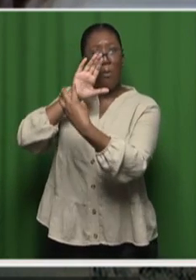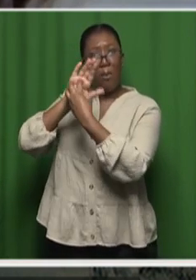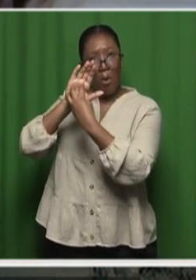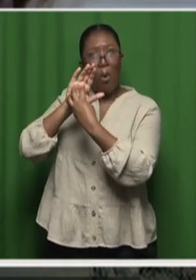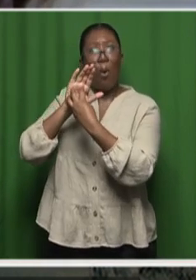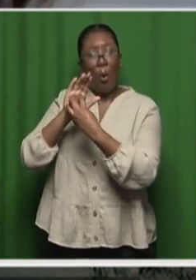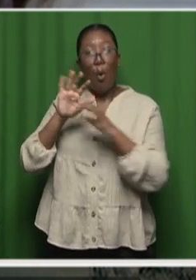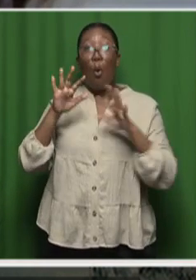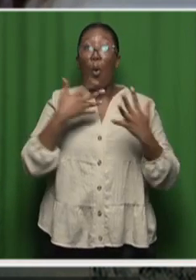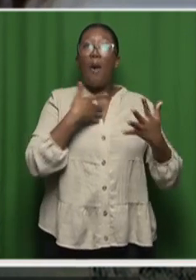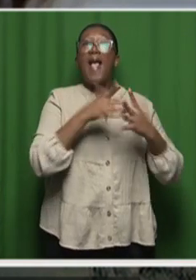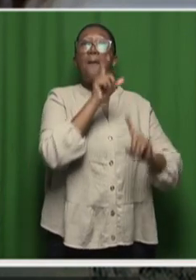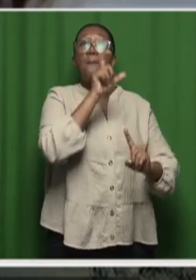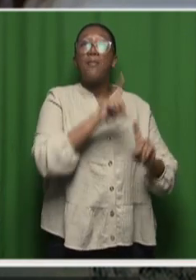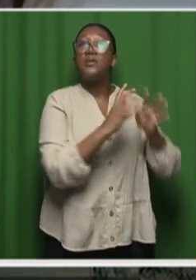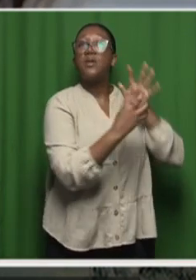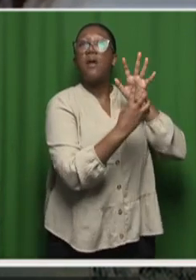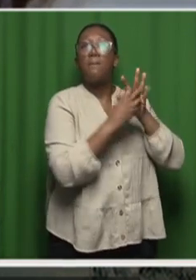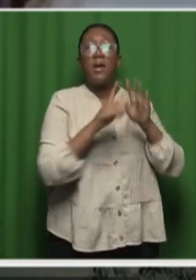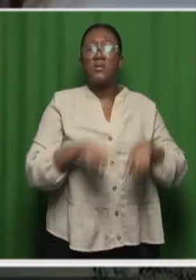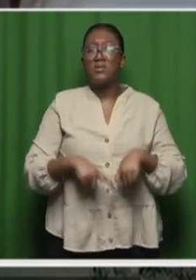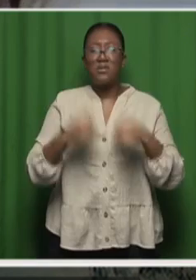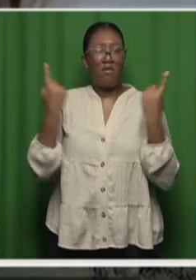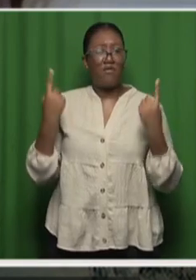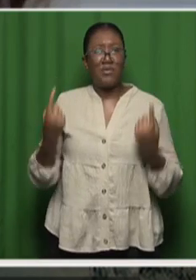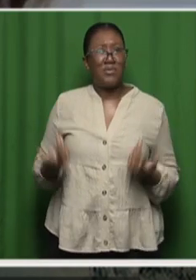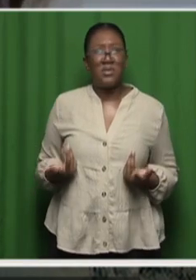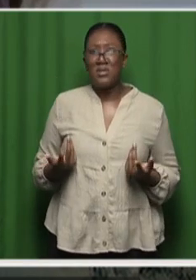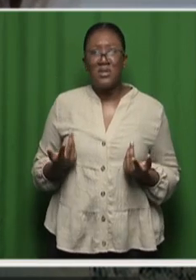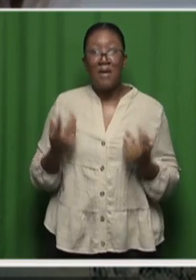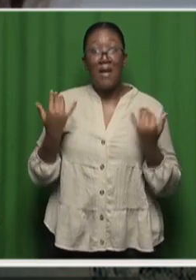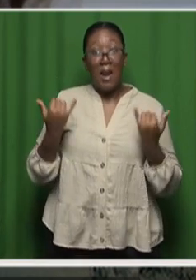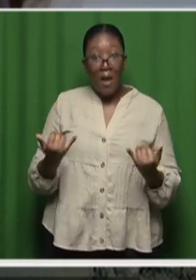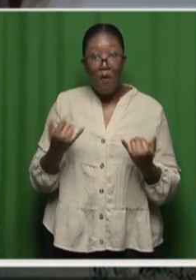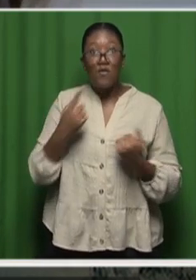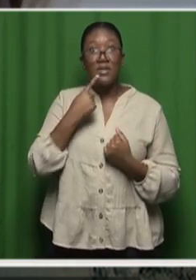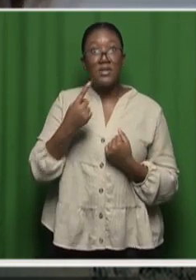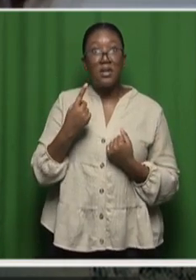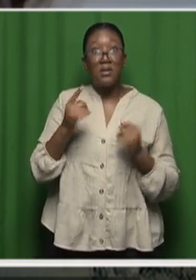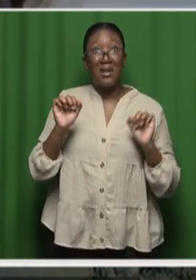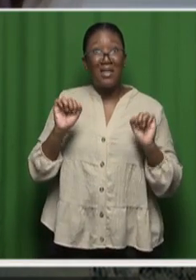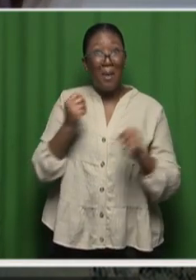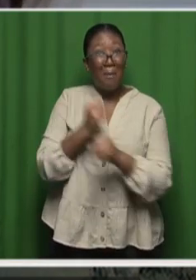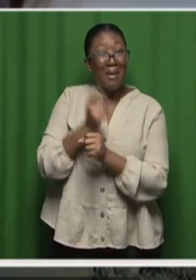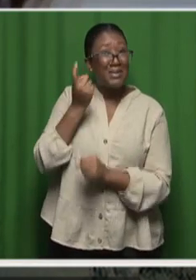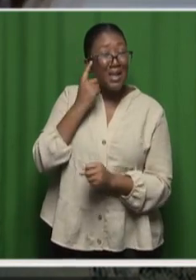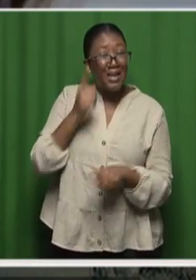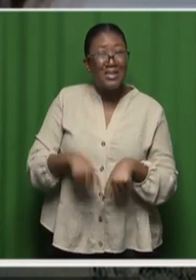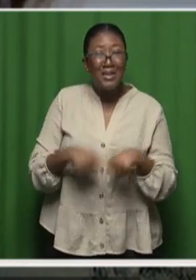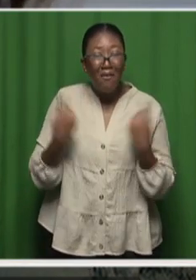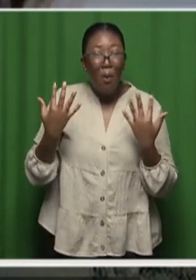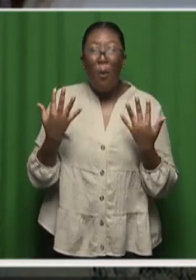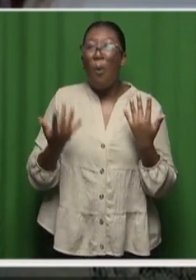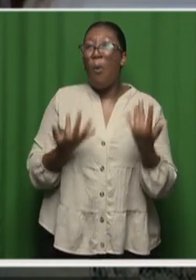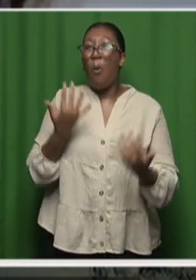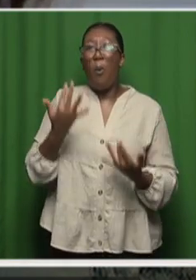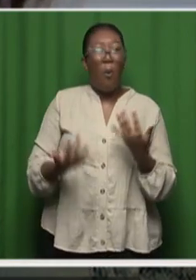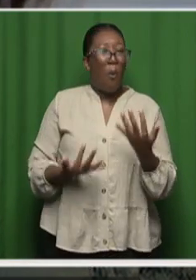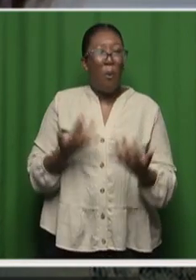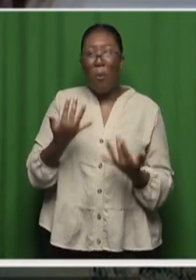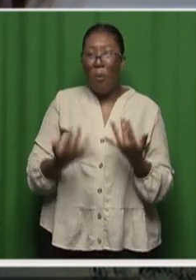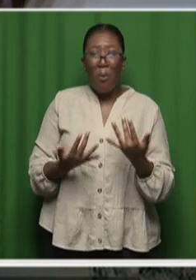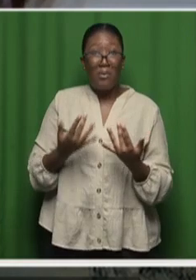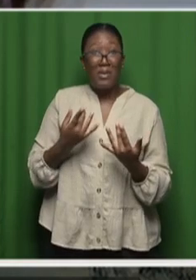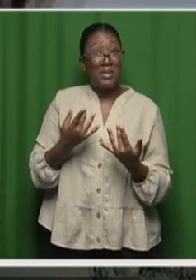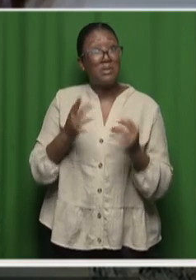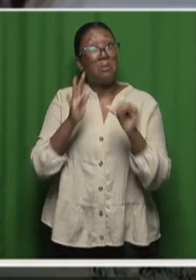on the MK party vote ballot. So, and this is where they're bringing in the argument. Does that make a difference? I mean, even though if we